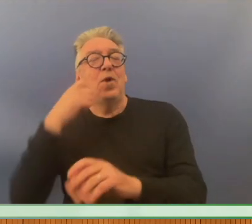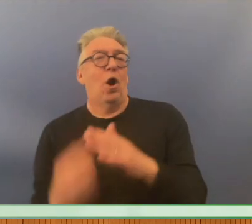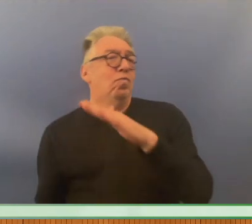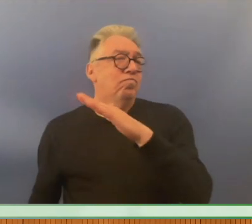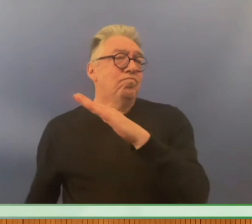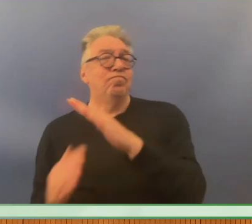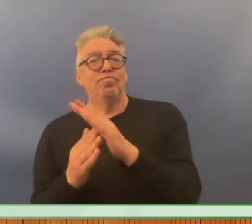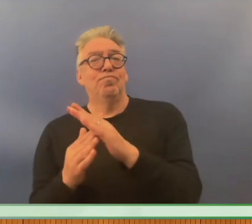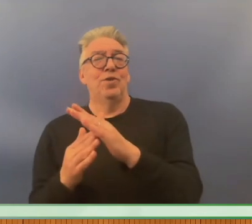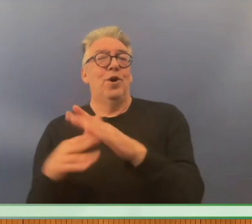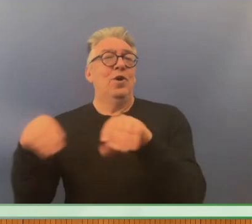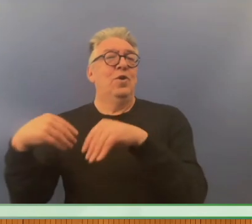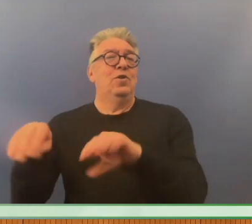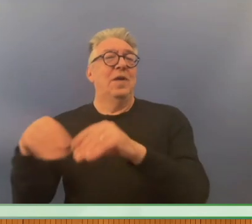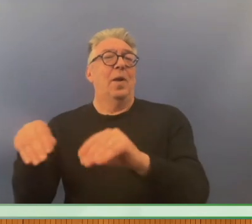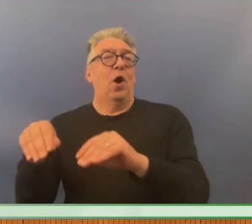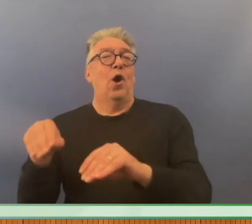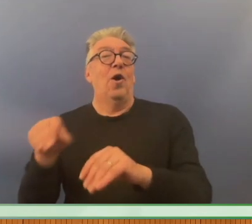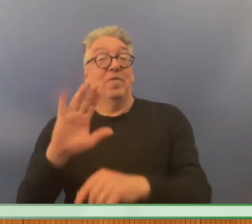Africa. I'd love you to hear from Chue.